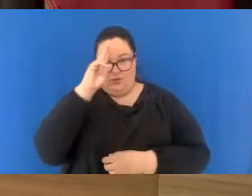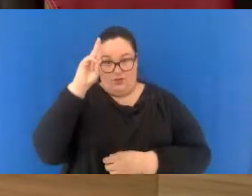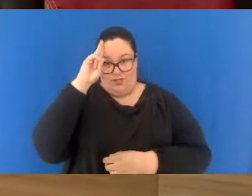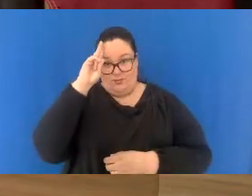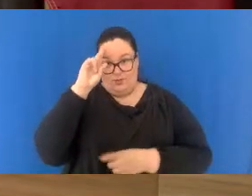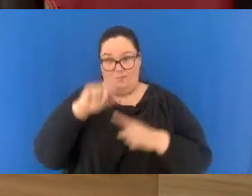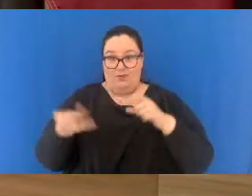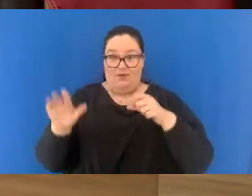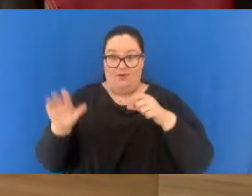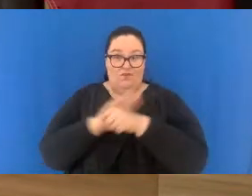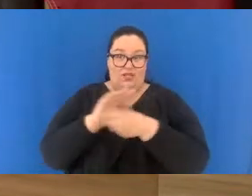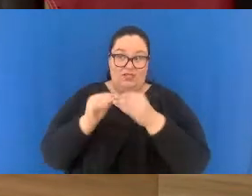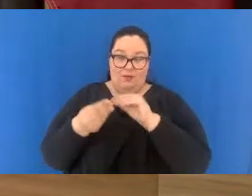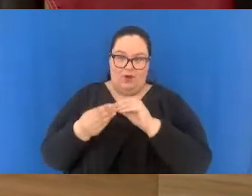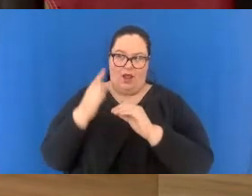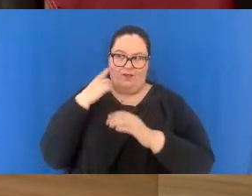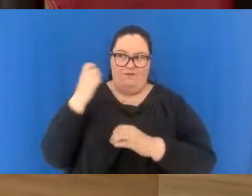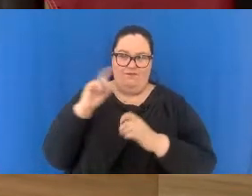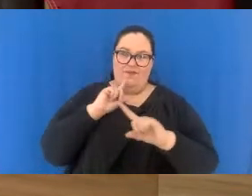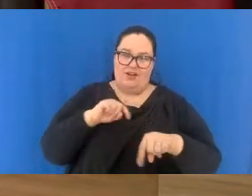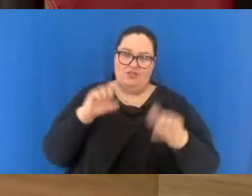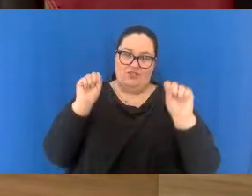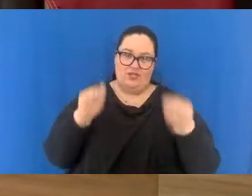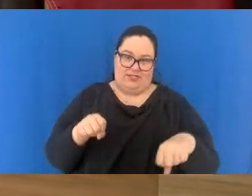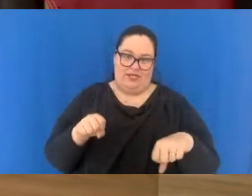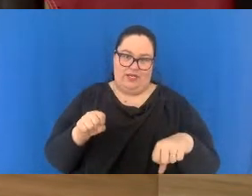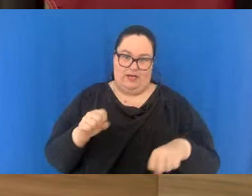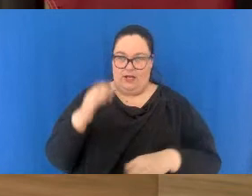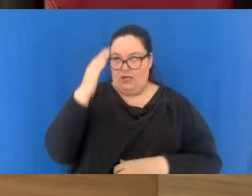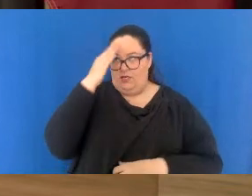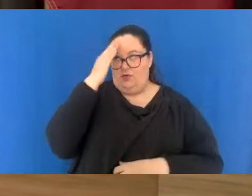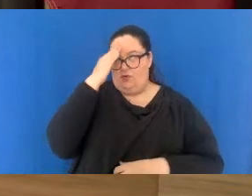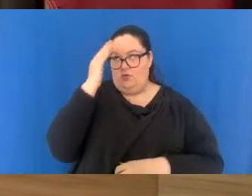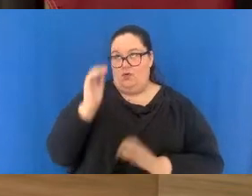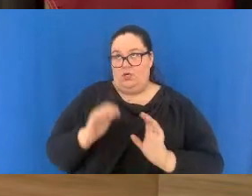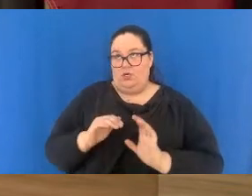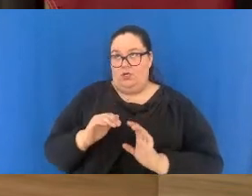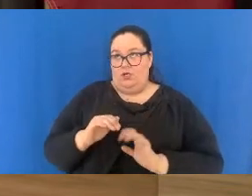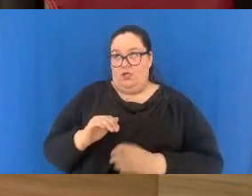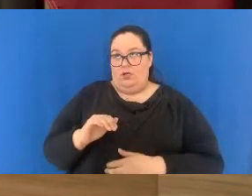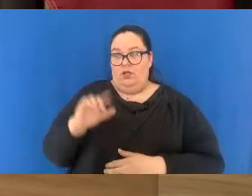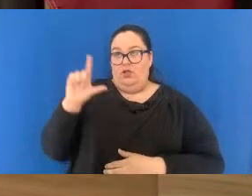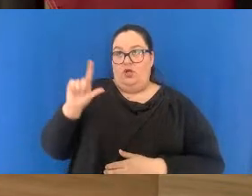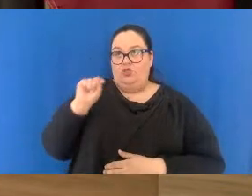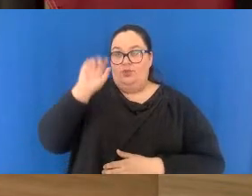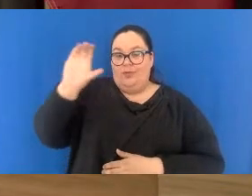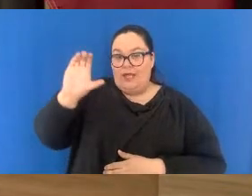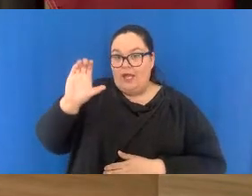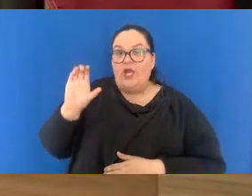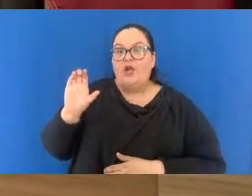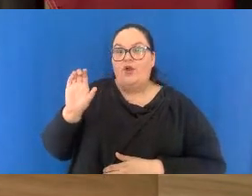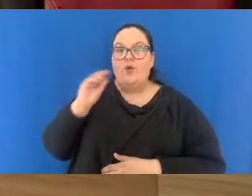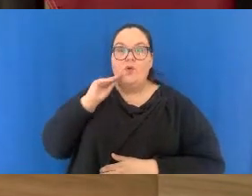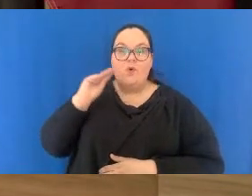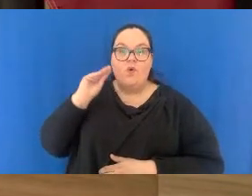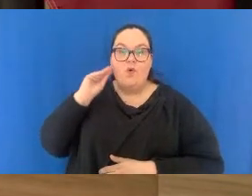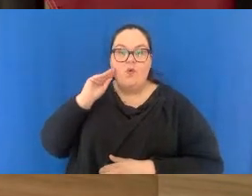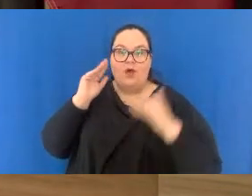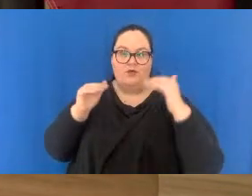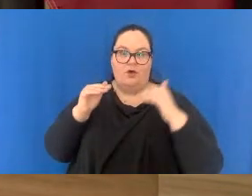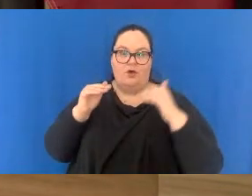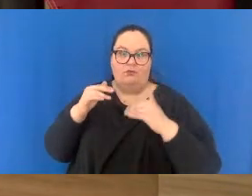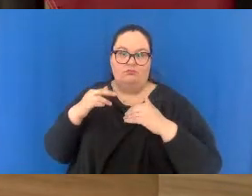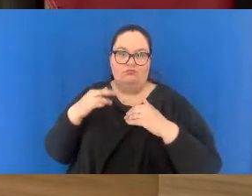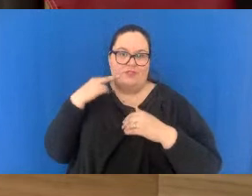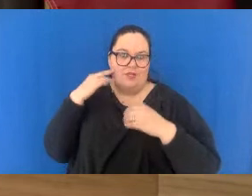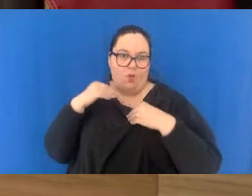this time, but I can look for it because I know for sure in some of the long-term care facilities or adult residential facilities, we do have that